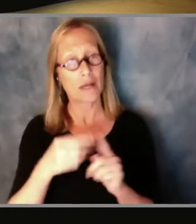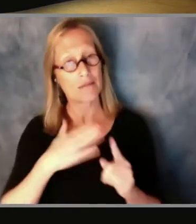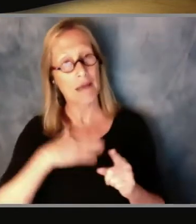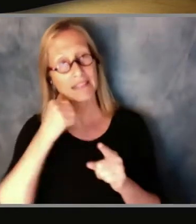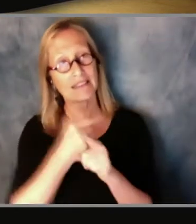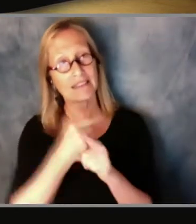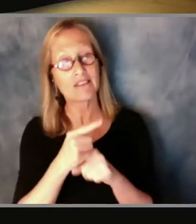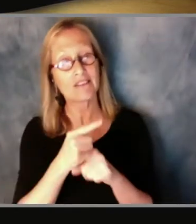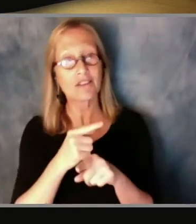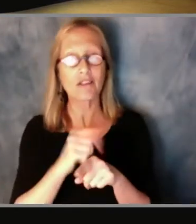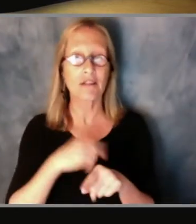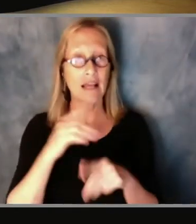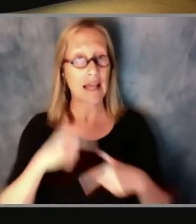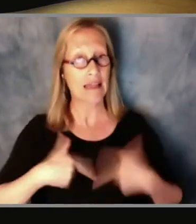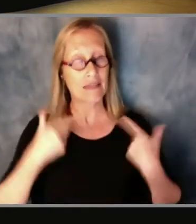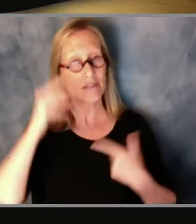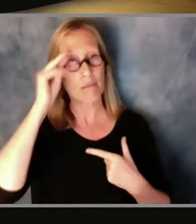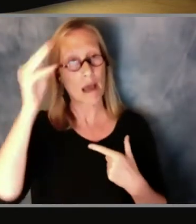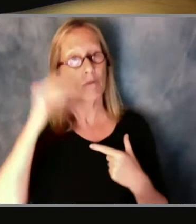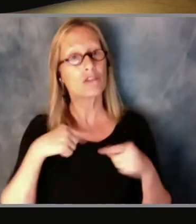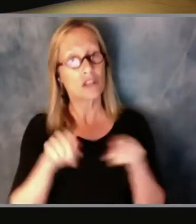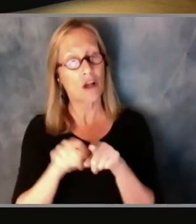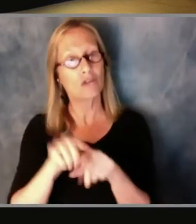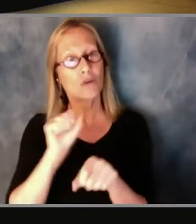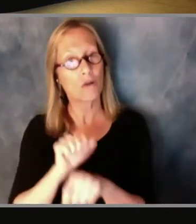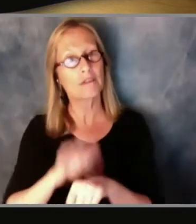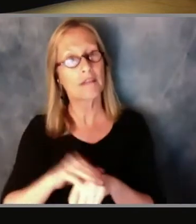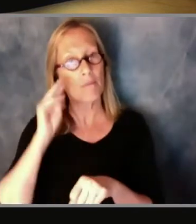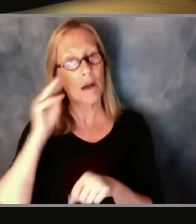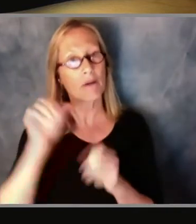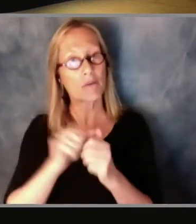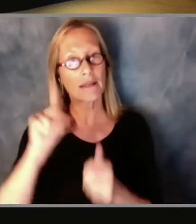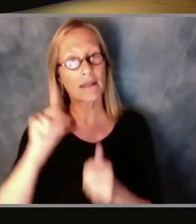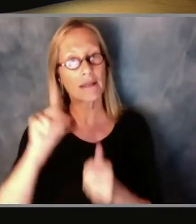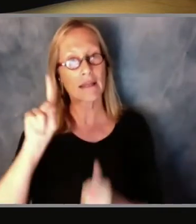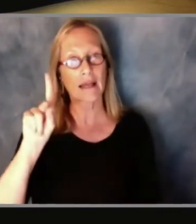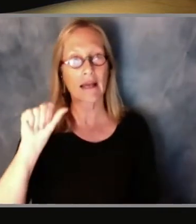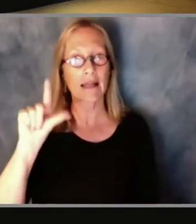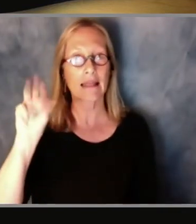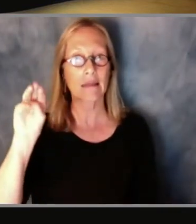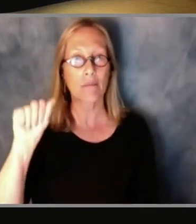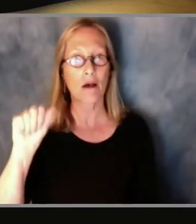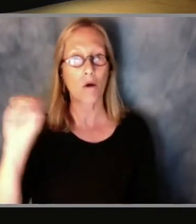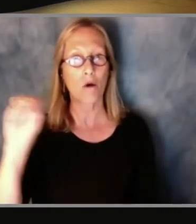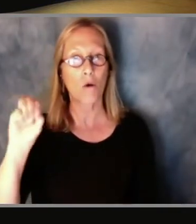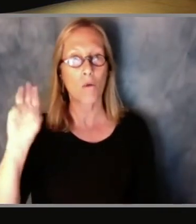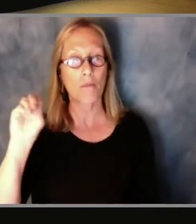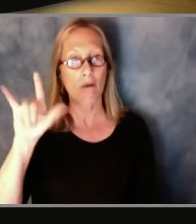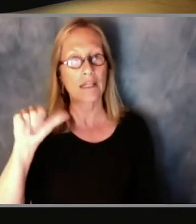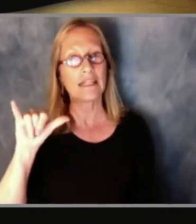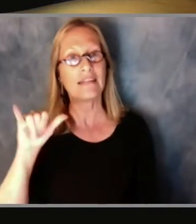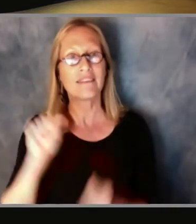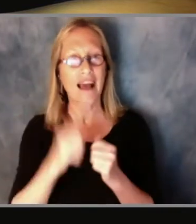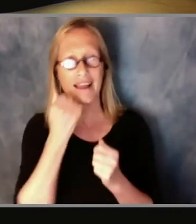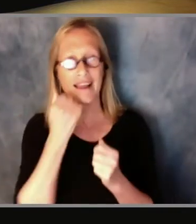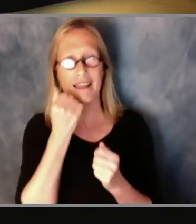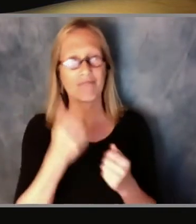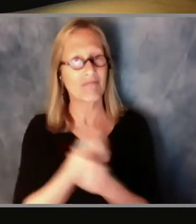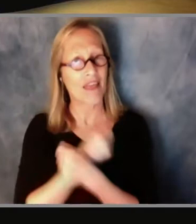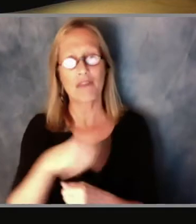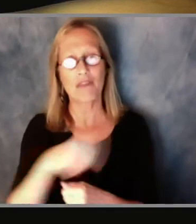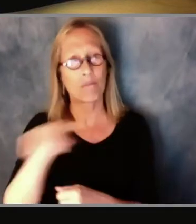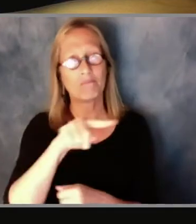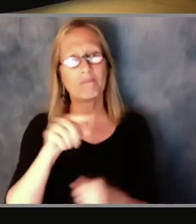at Kalima o Maui with Darby Skull. So I just love them. Thank you. Aloha.